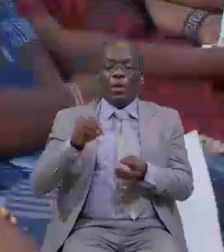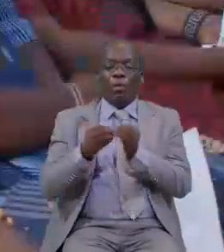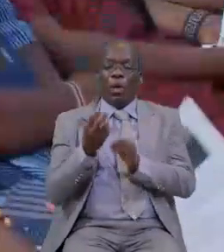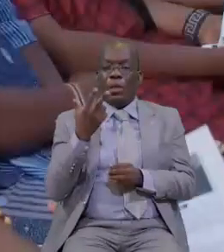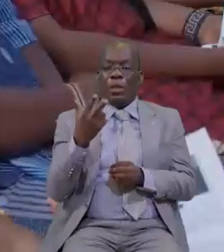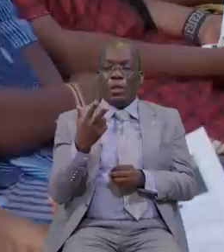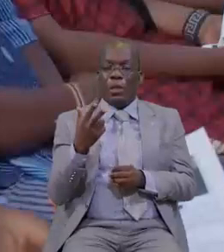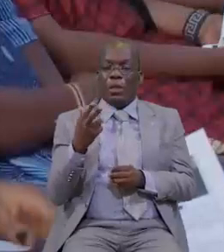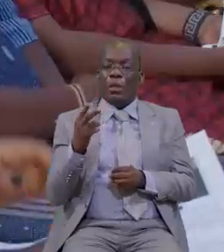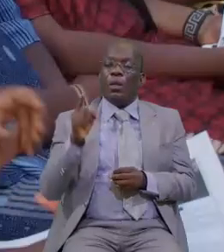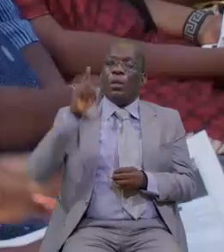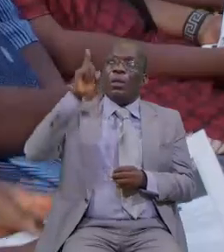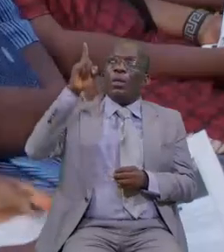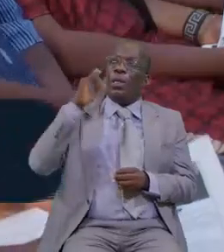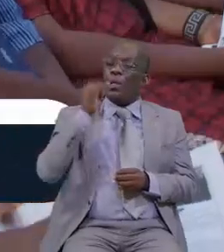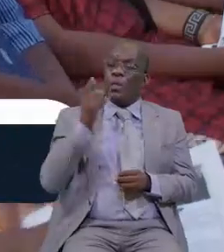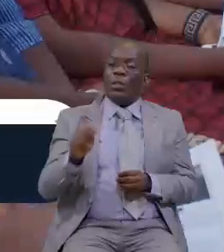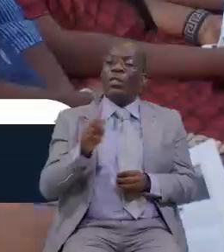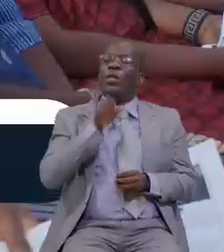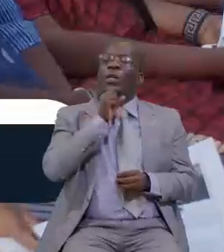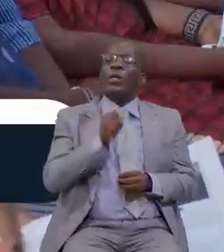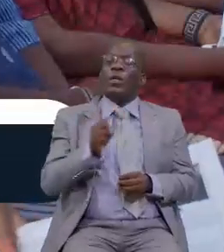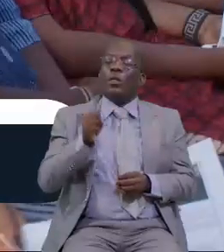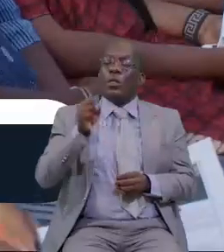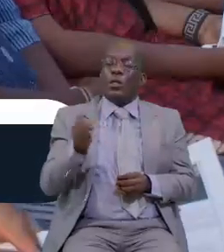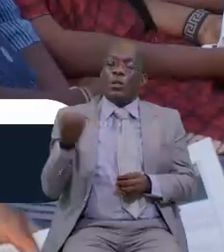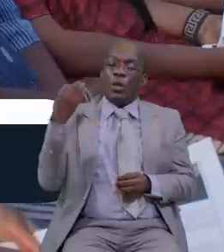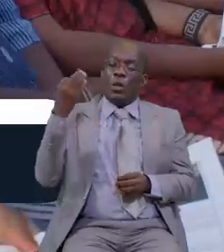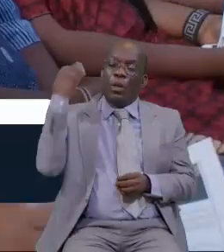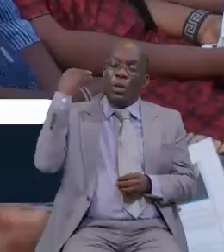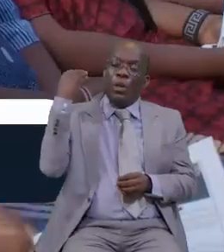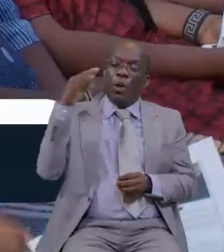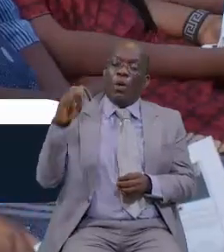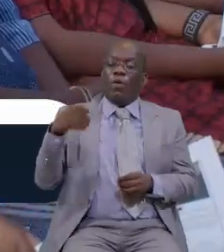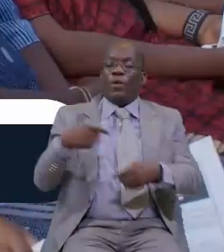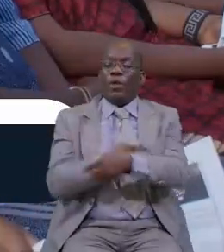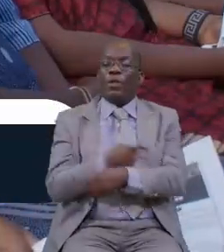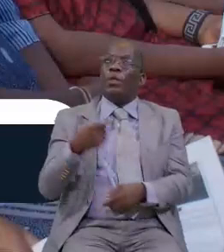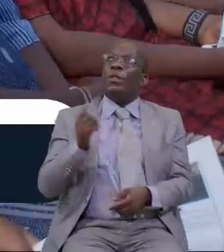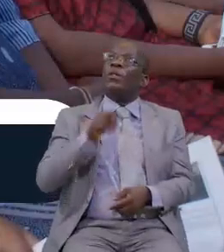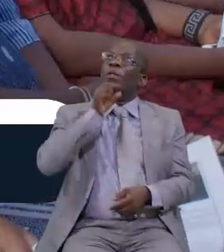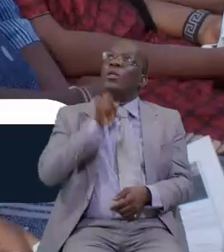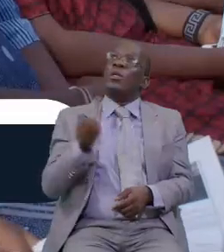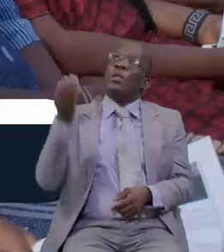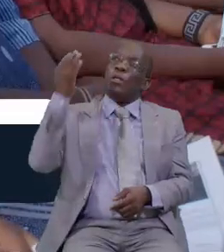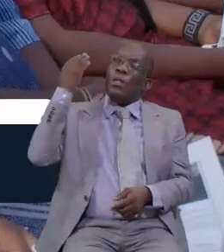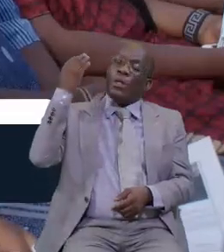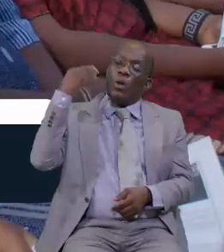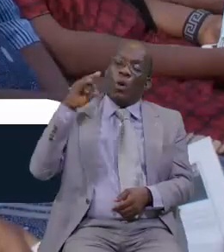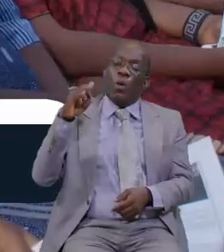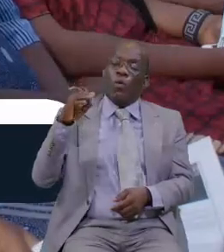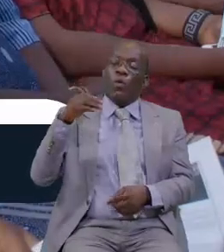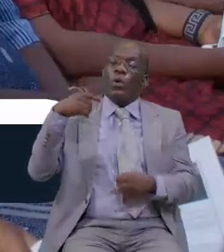the Ancient of Days. The Ancient of Days. We're told in Daniel